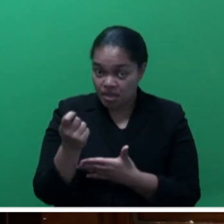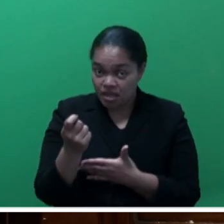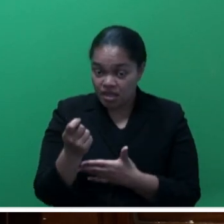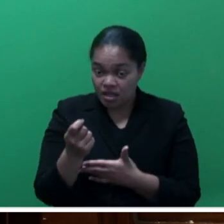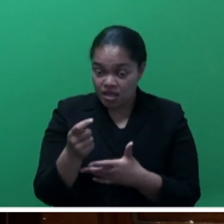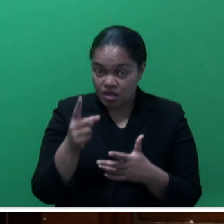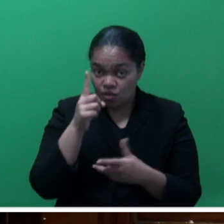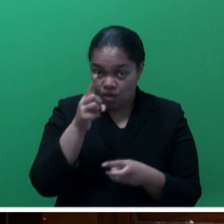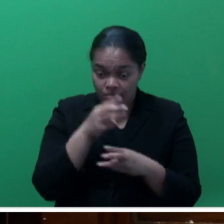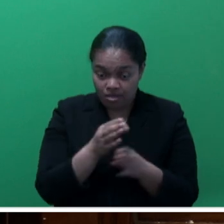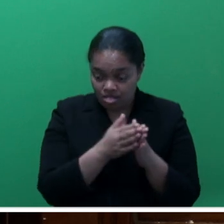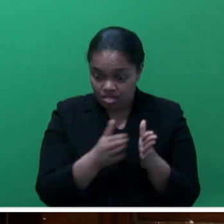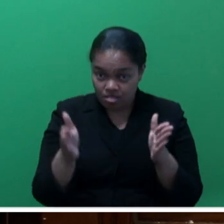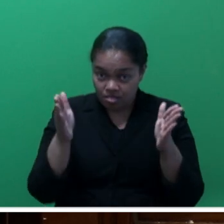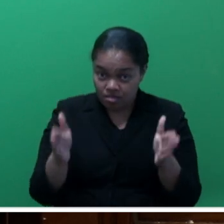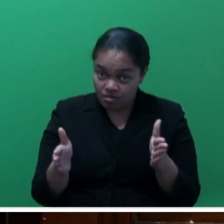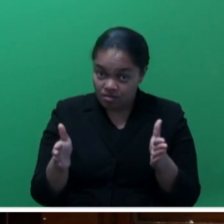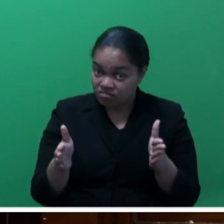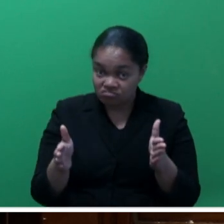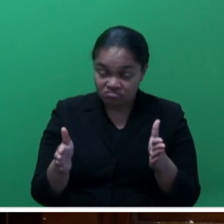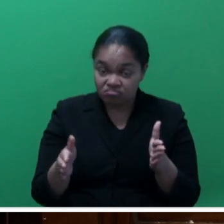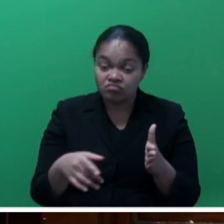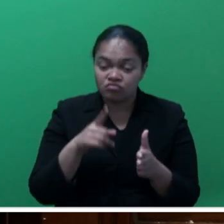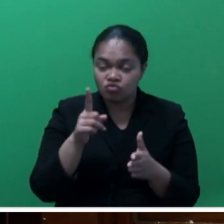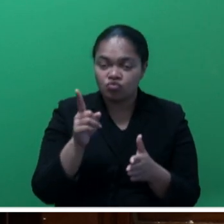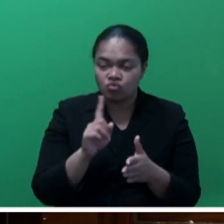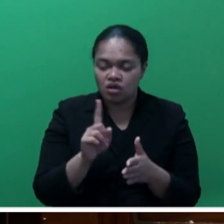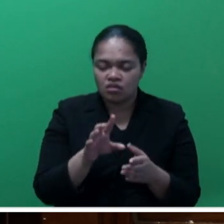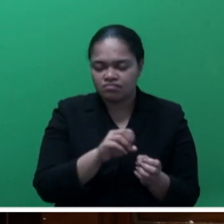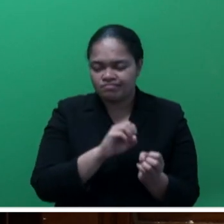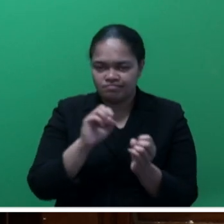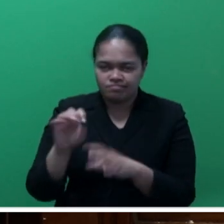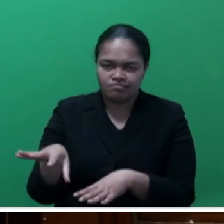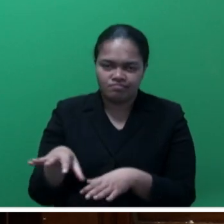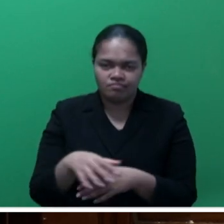days, you will be prosecuted.